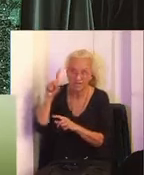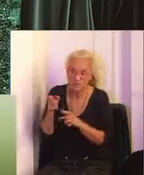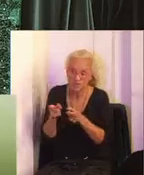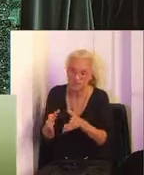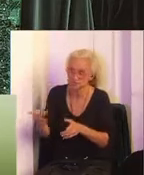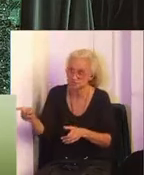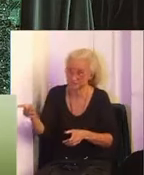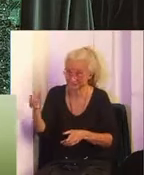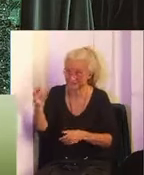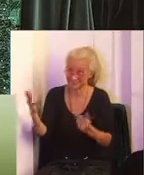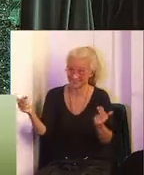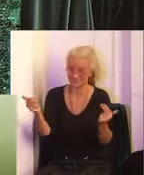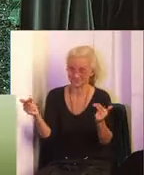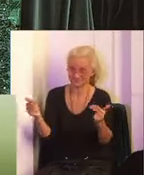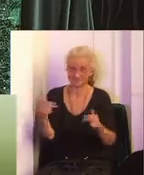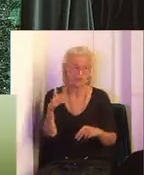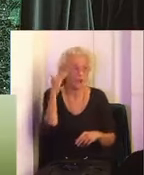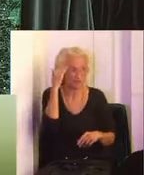I've known of a few.